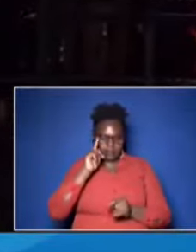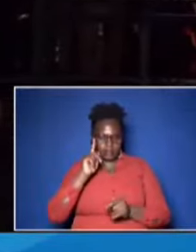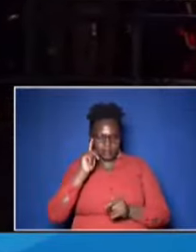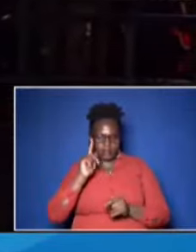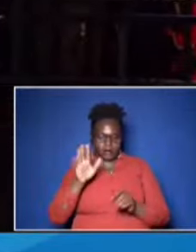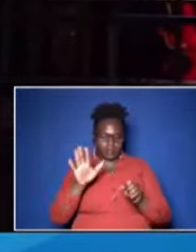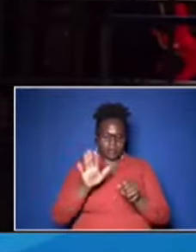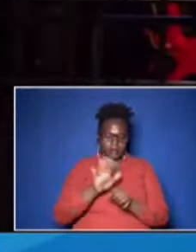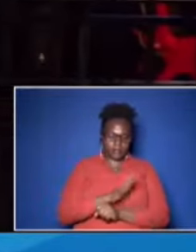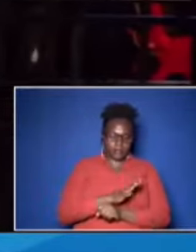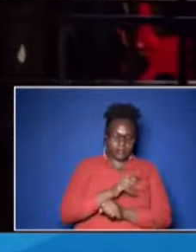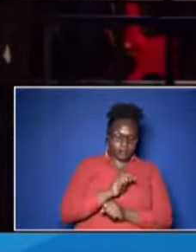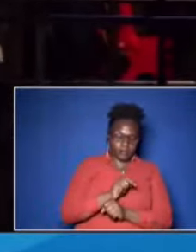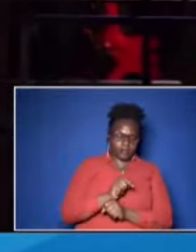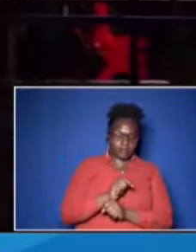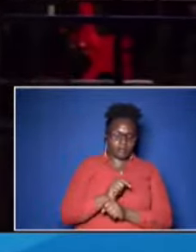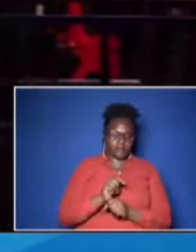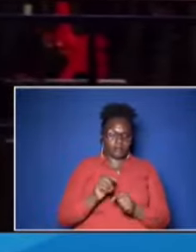heaven